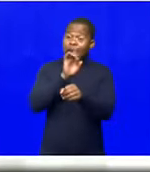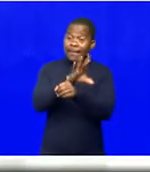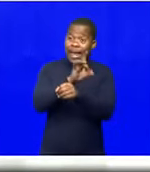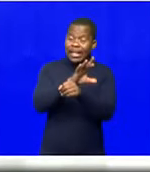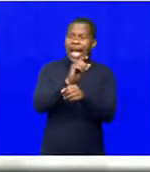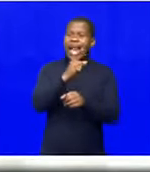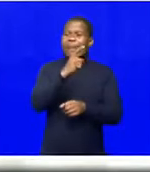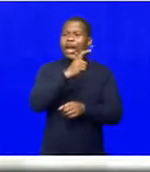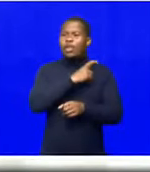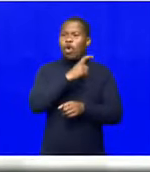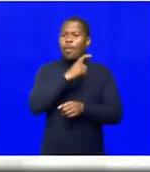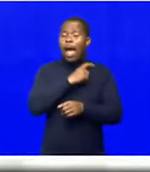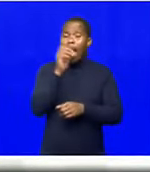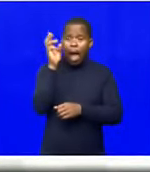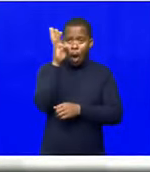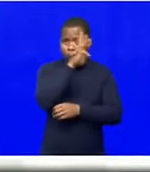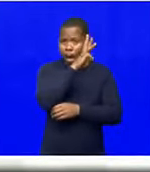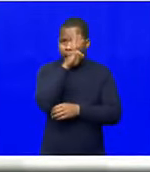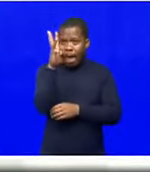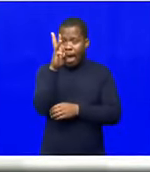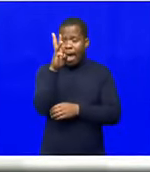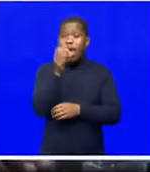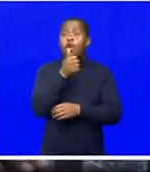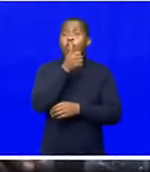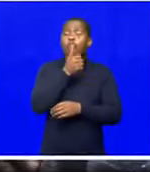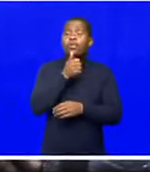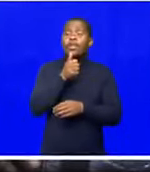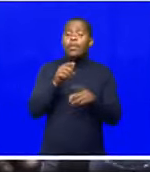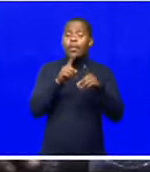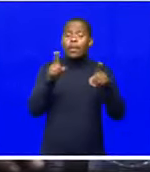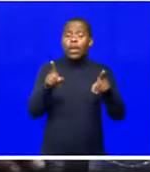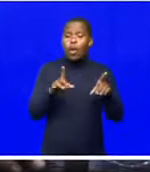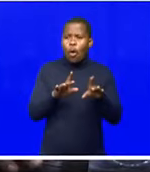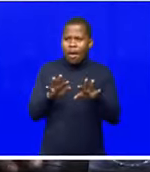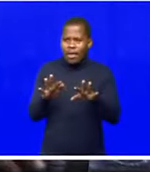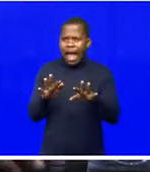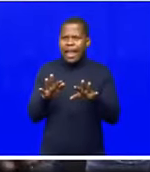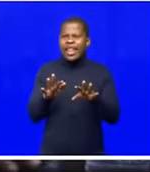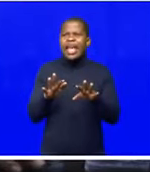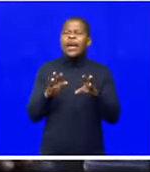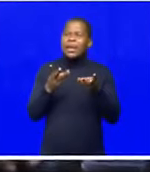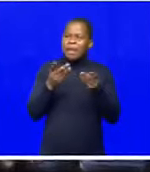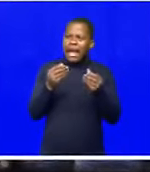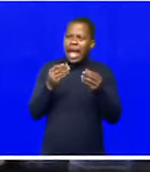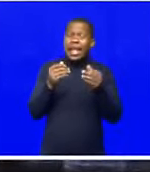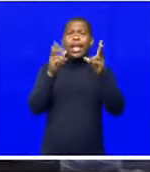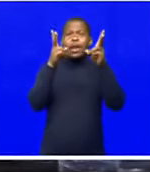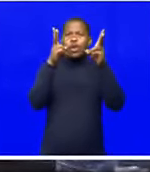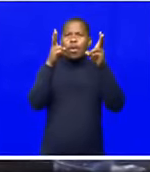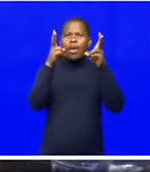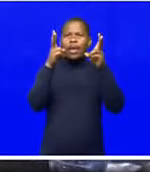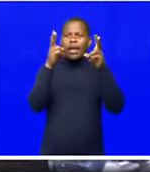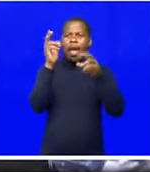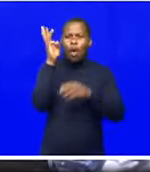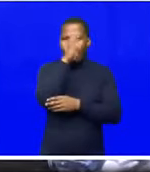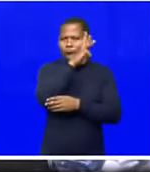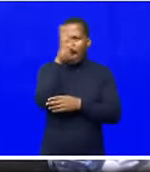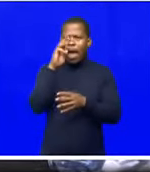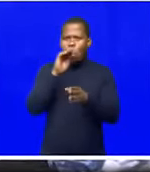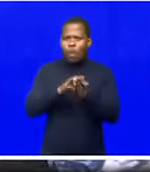cautious when doing transactions online and transacting on any other platform.